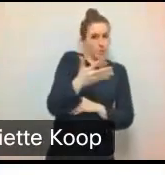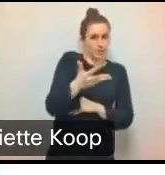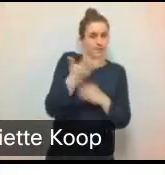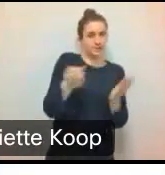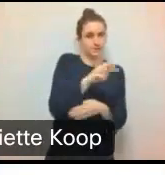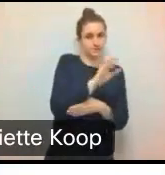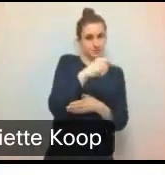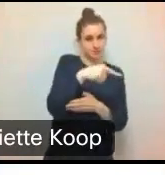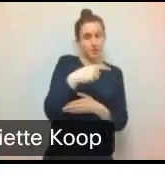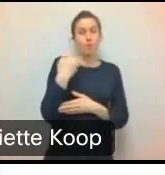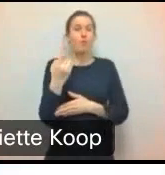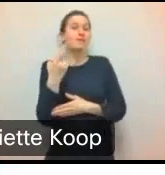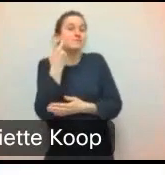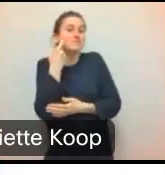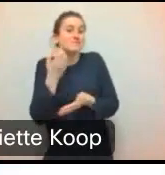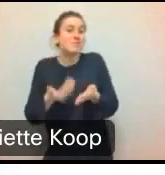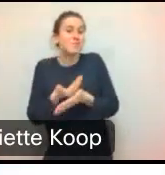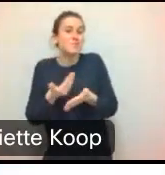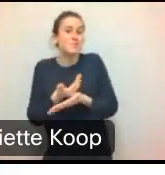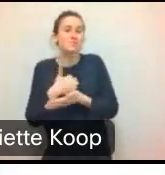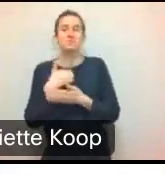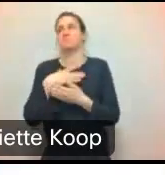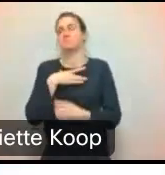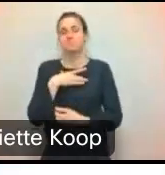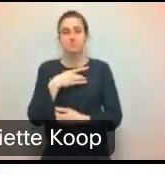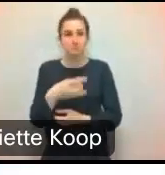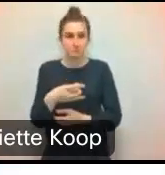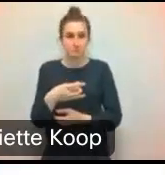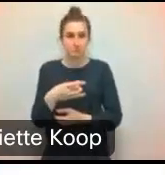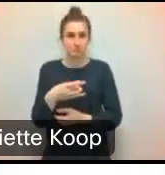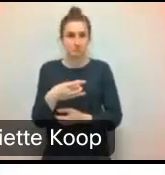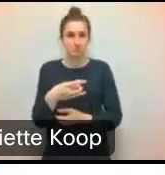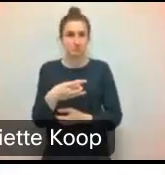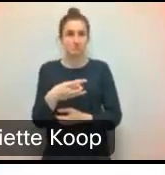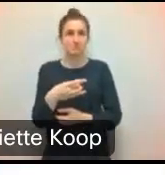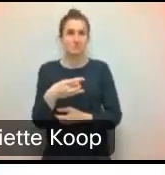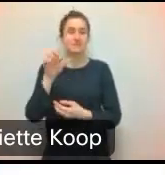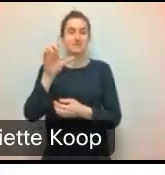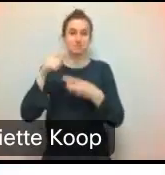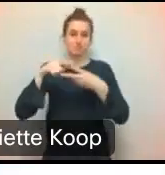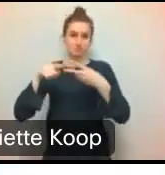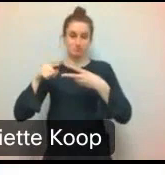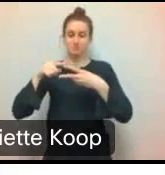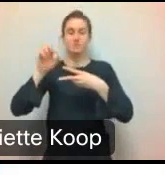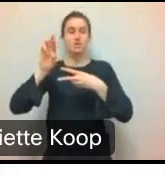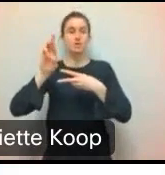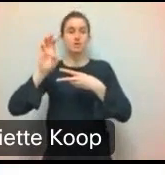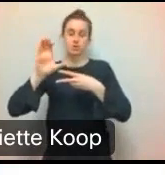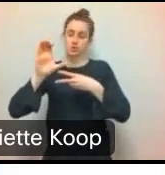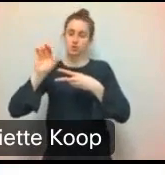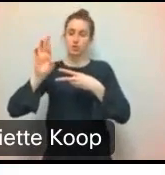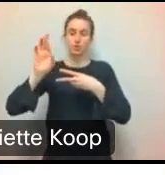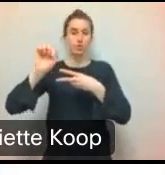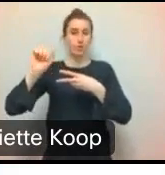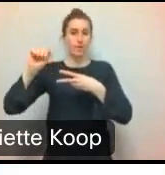I really quite like as well. And that is CRAP and SIFT. And we'll get into these two